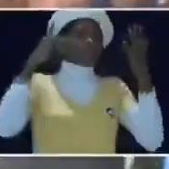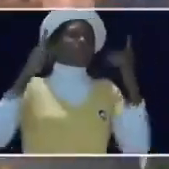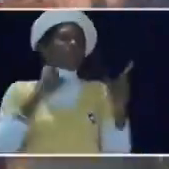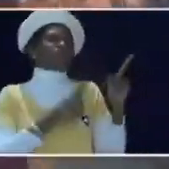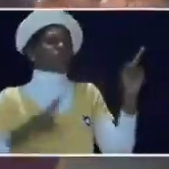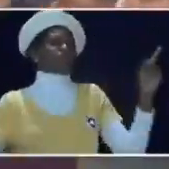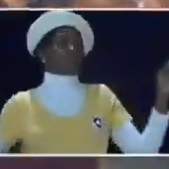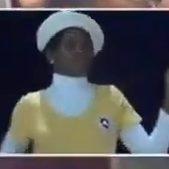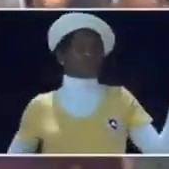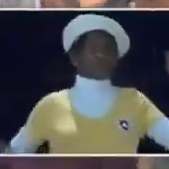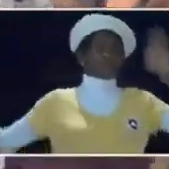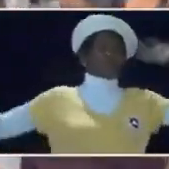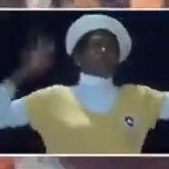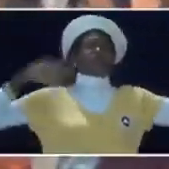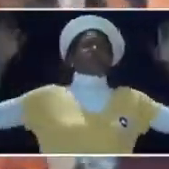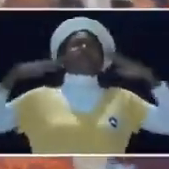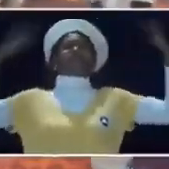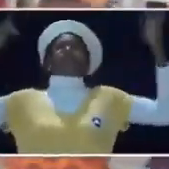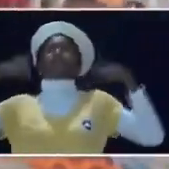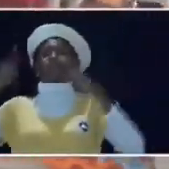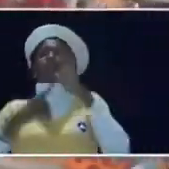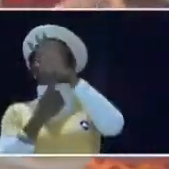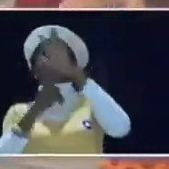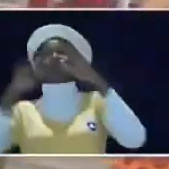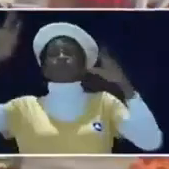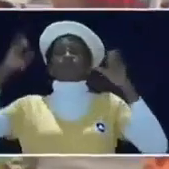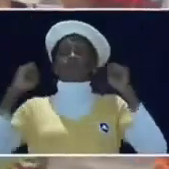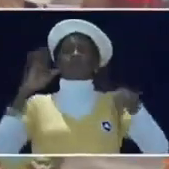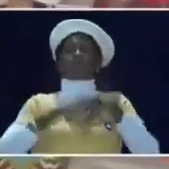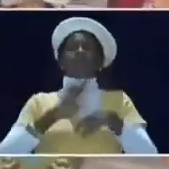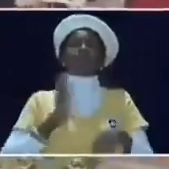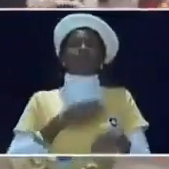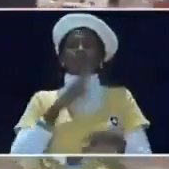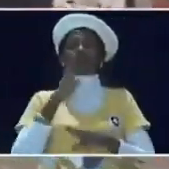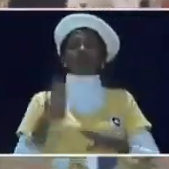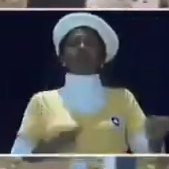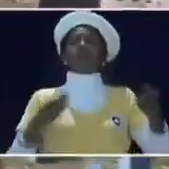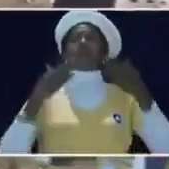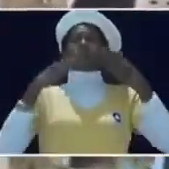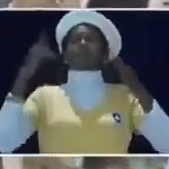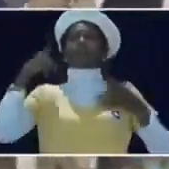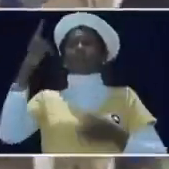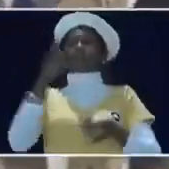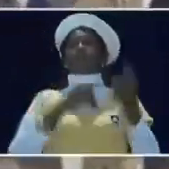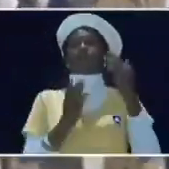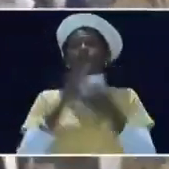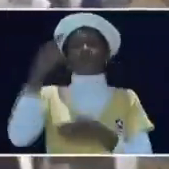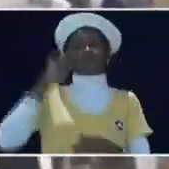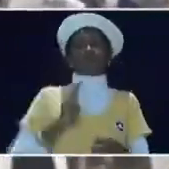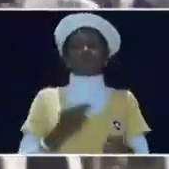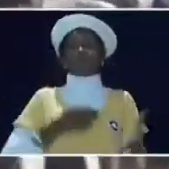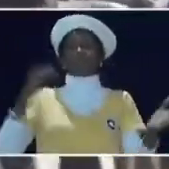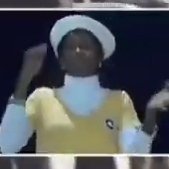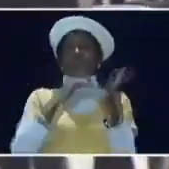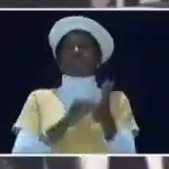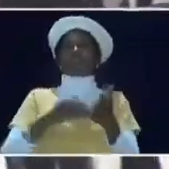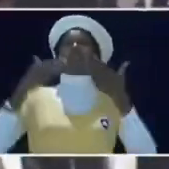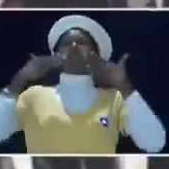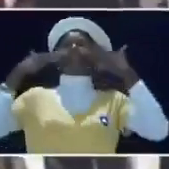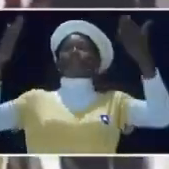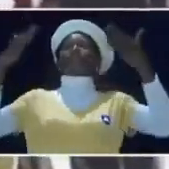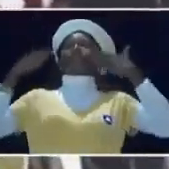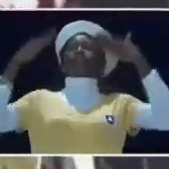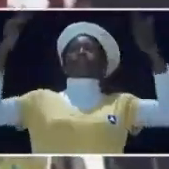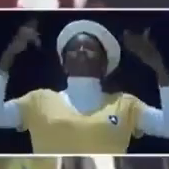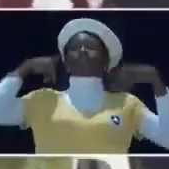Lord. Thank you for showing your strength on our behalf. Thank you for coming through for us again. Thank you for showing